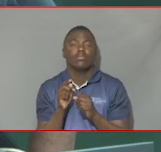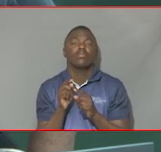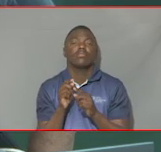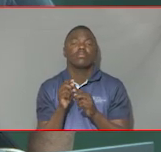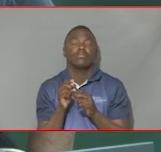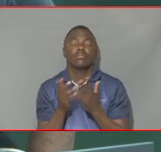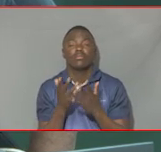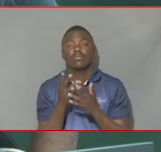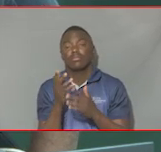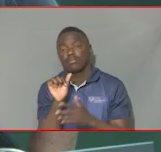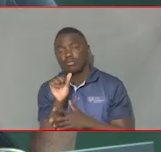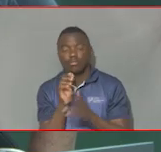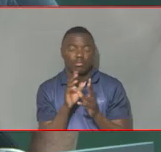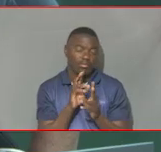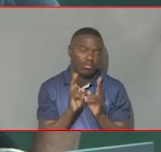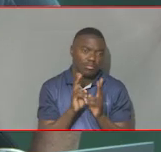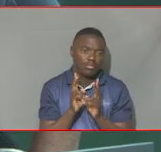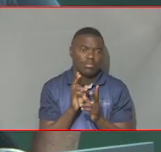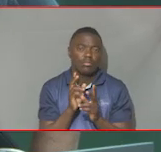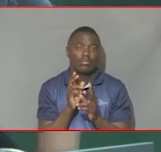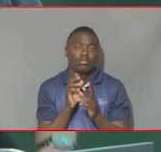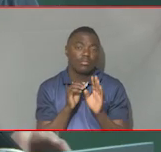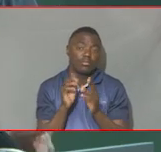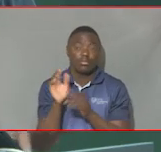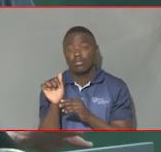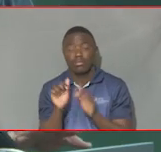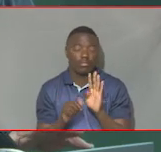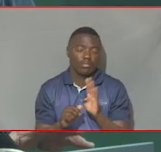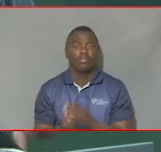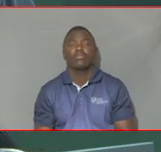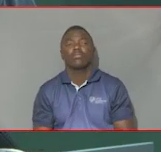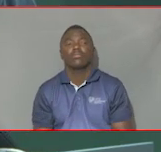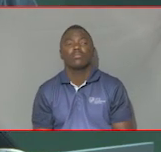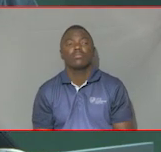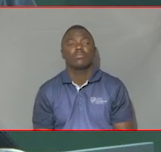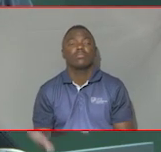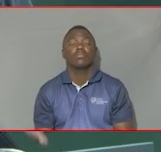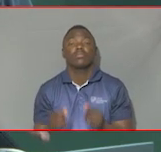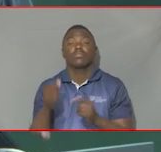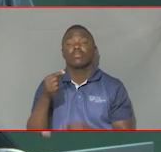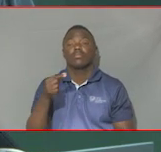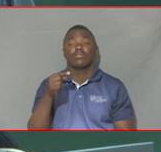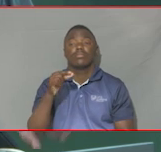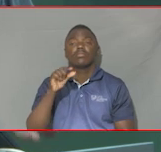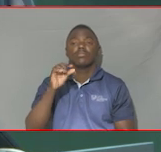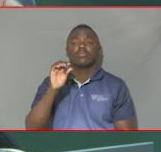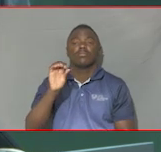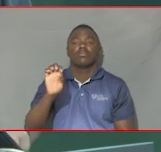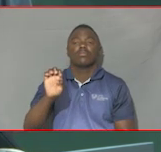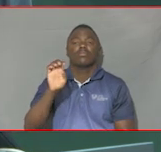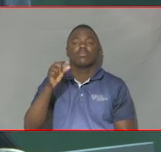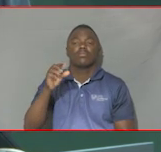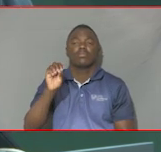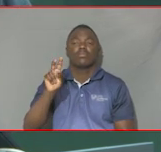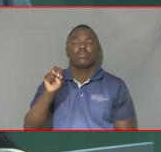center AB. Trigonometry, people, around about 30 marks is trig. And then it's